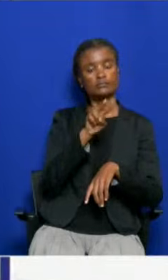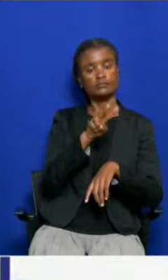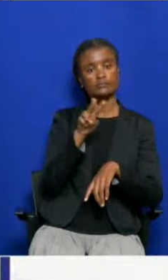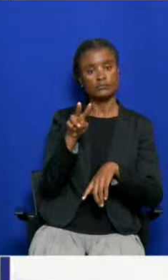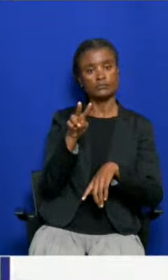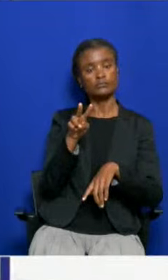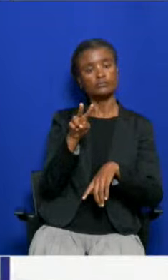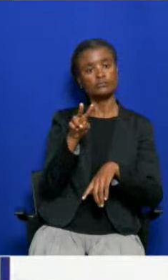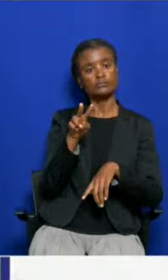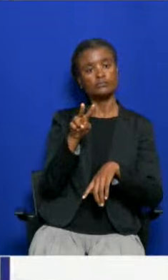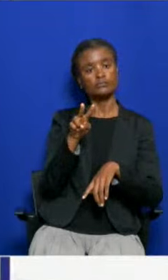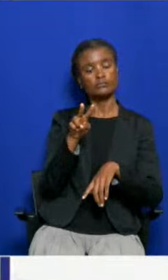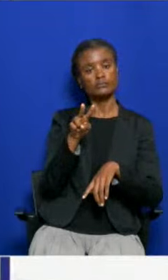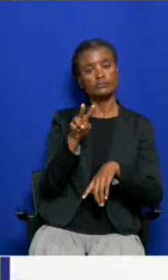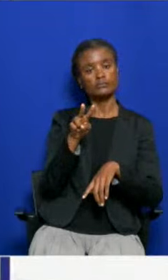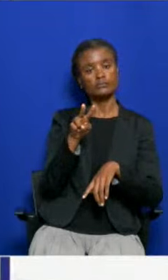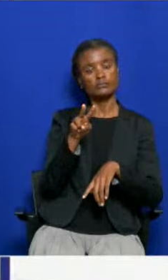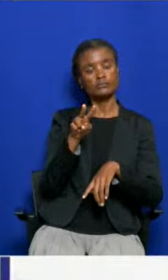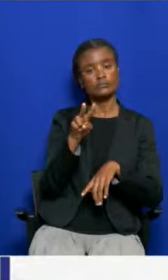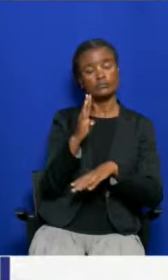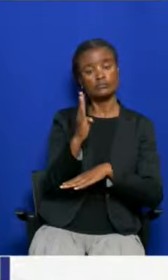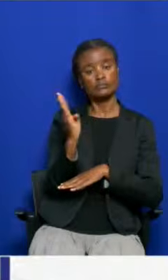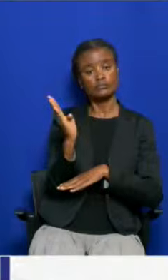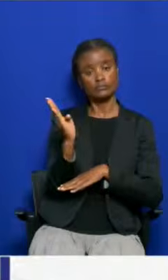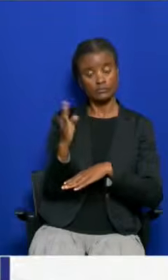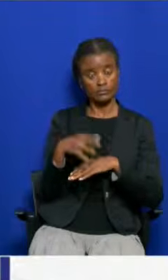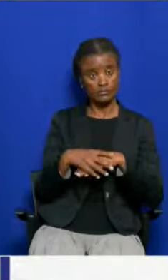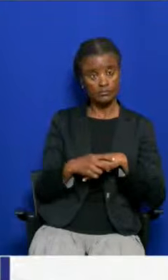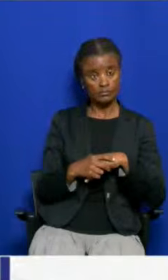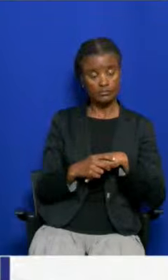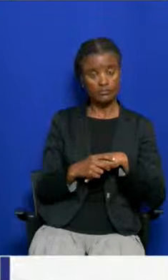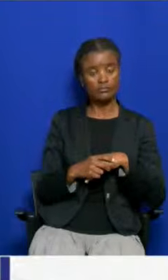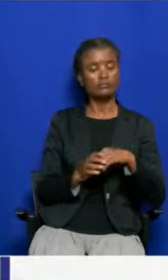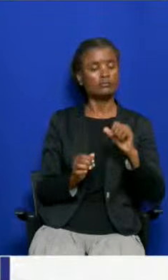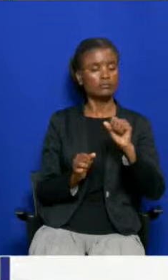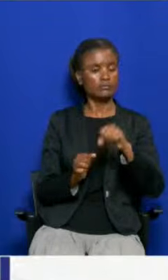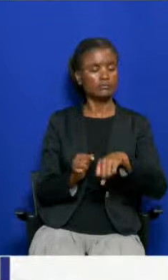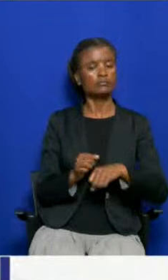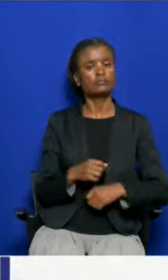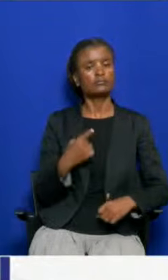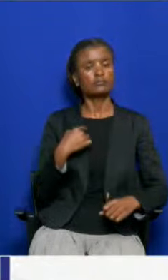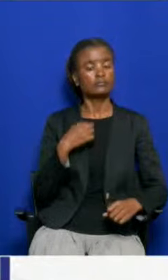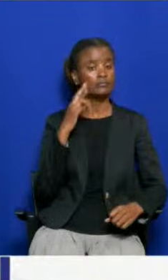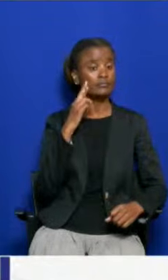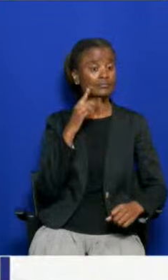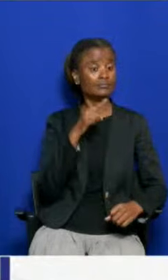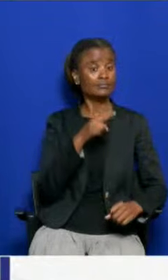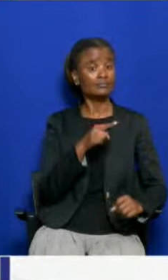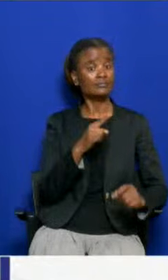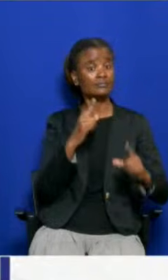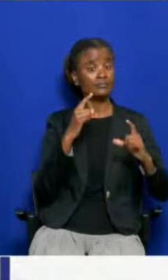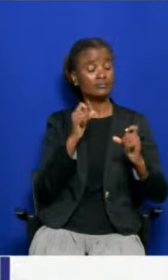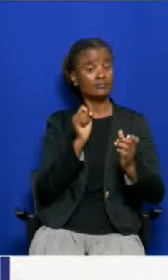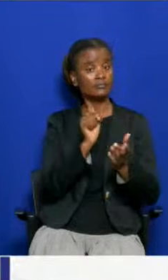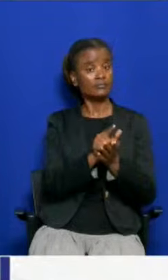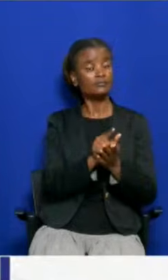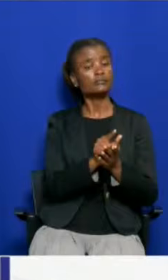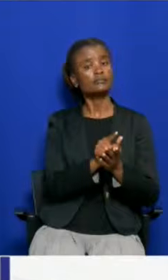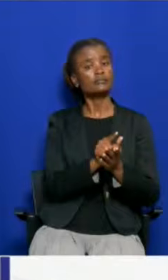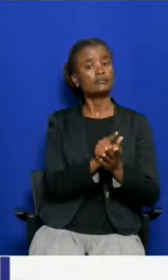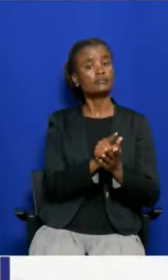Do you remember that that was a screenshot of a conversation between him and